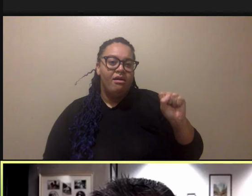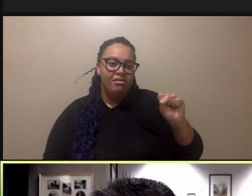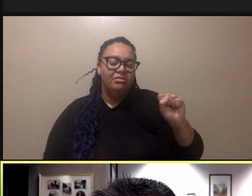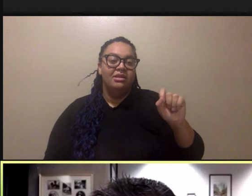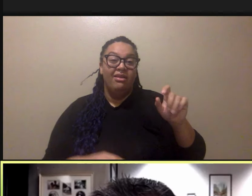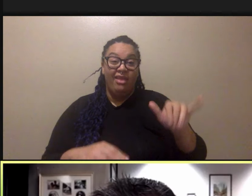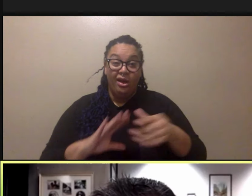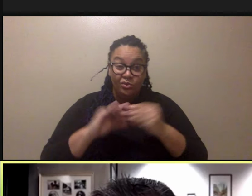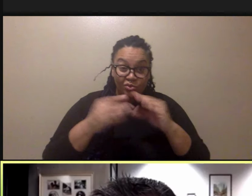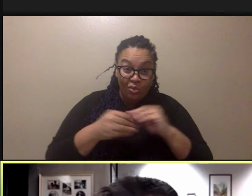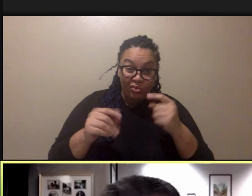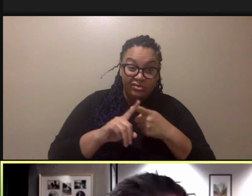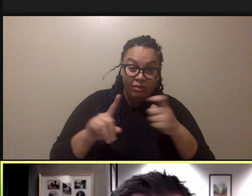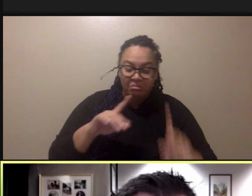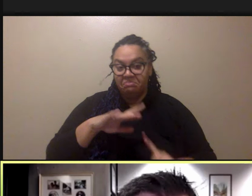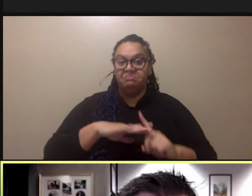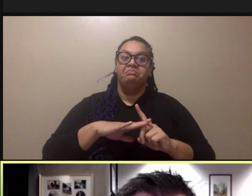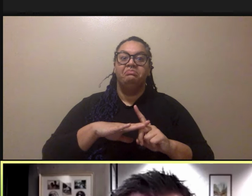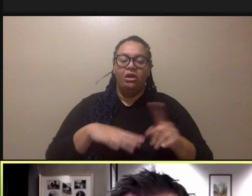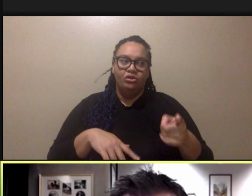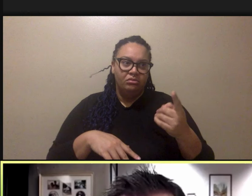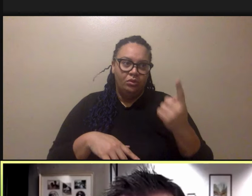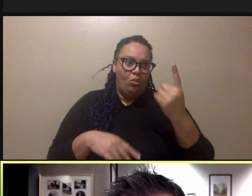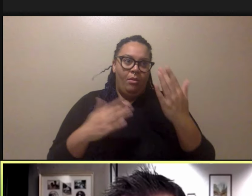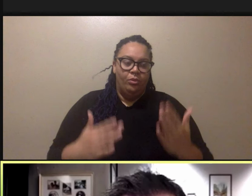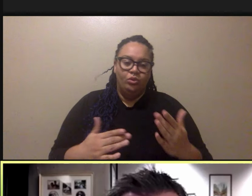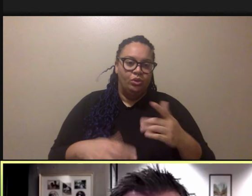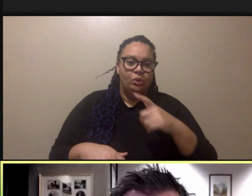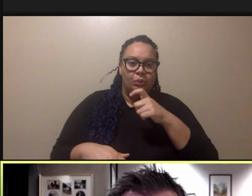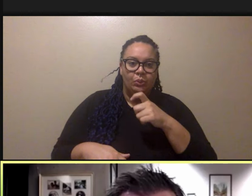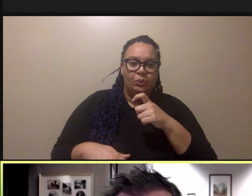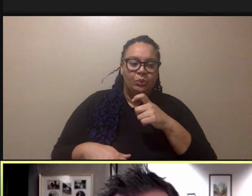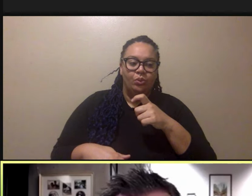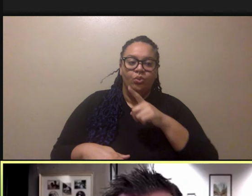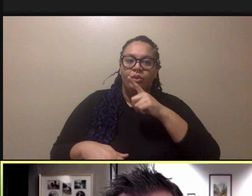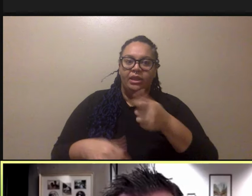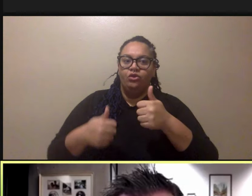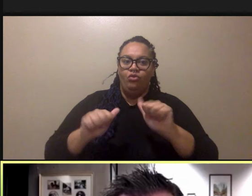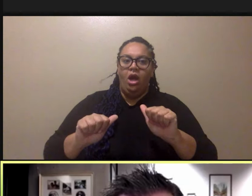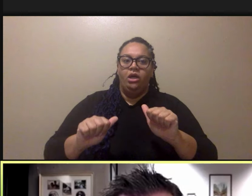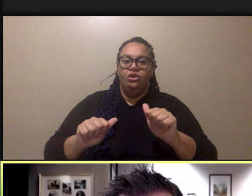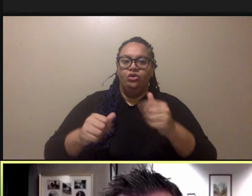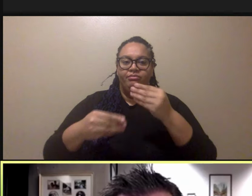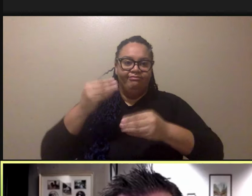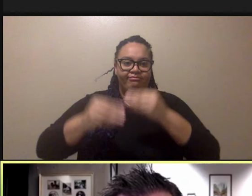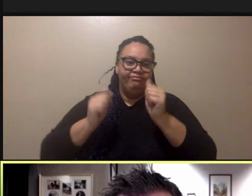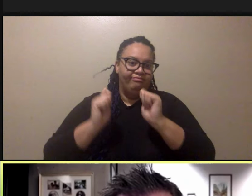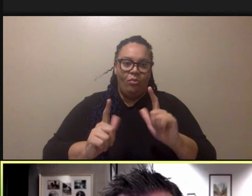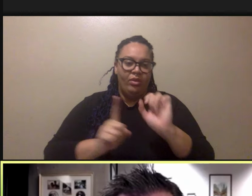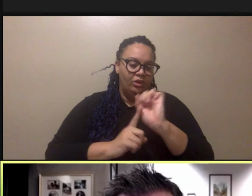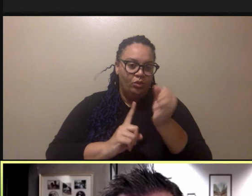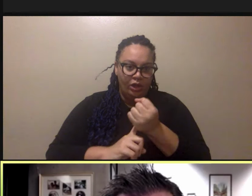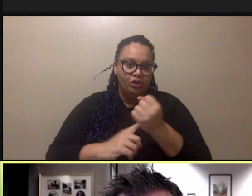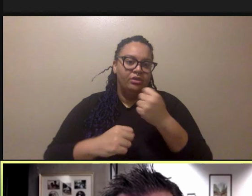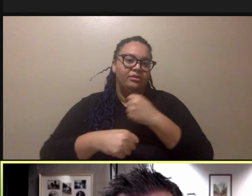since she was someone who was a broker of diplomacy. And